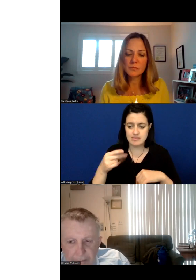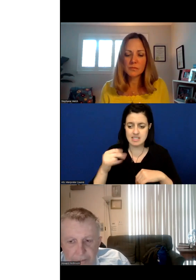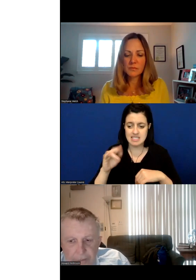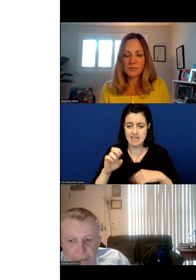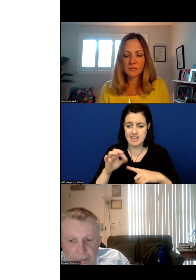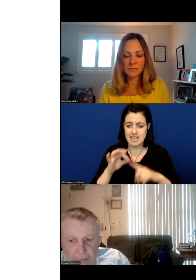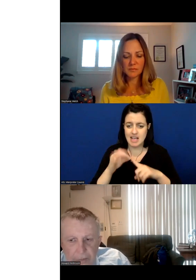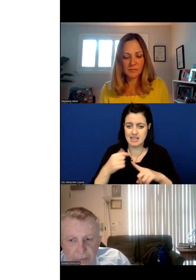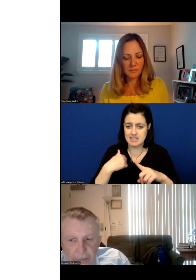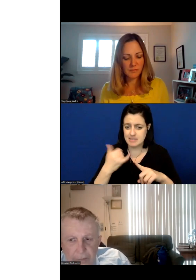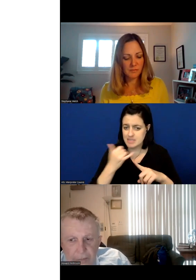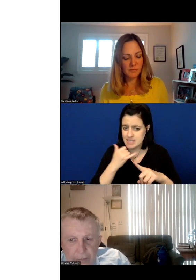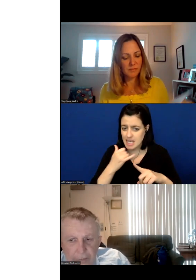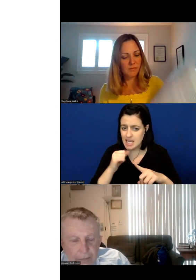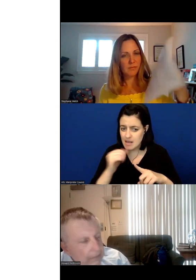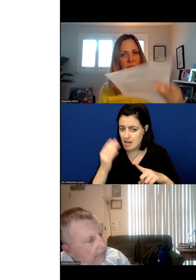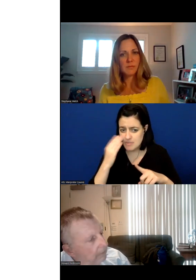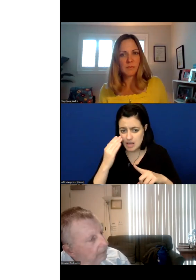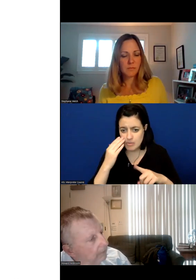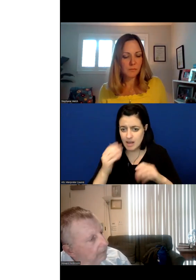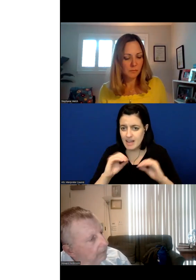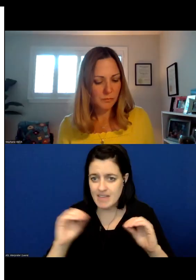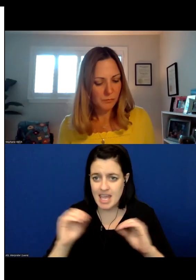am mistaken, I'm not aware of any